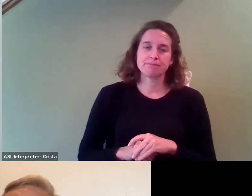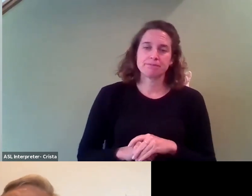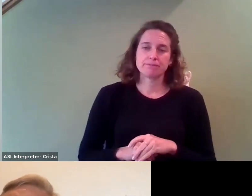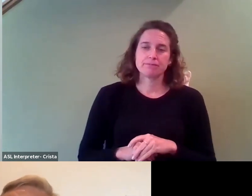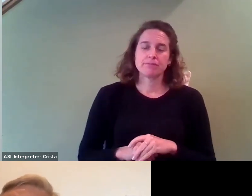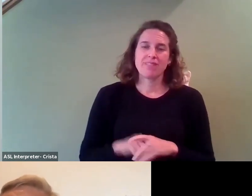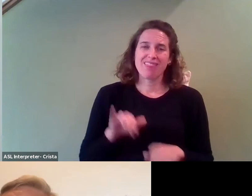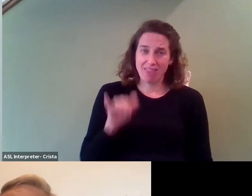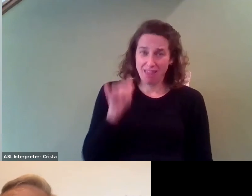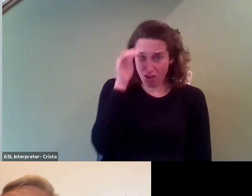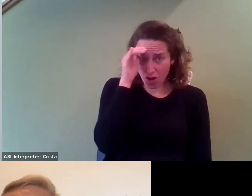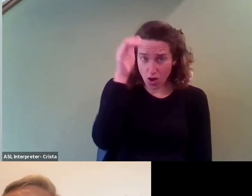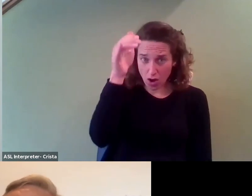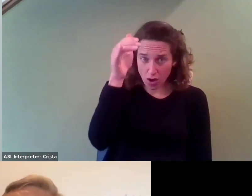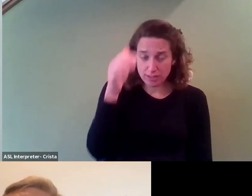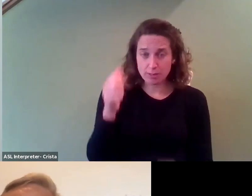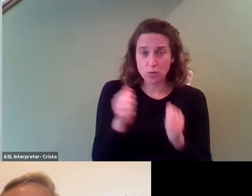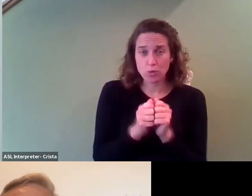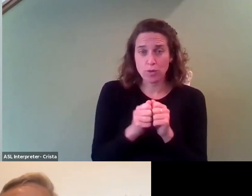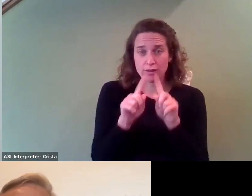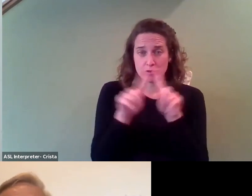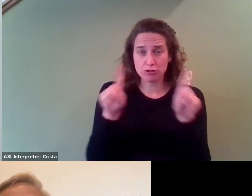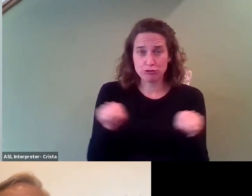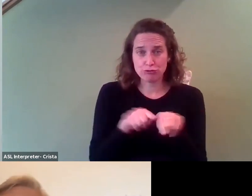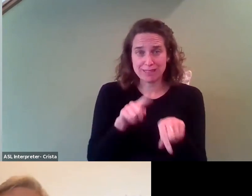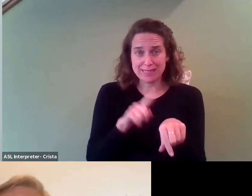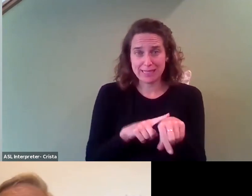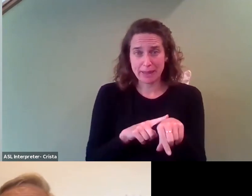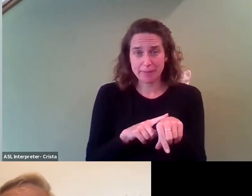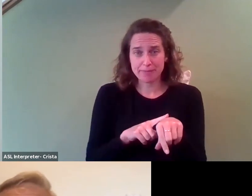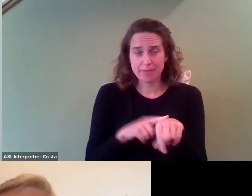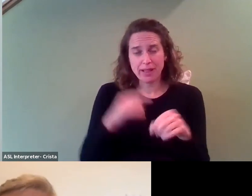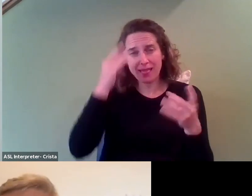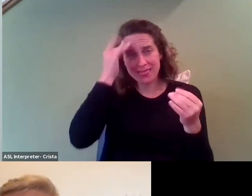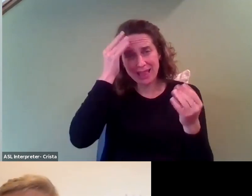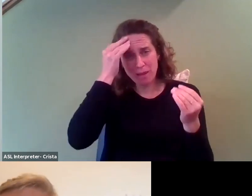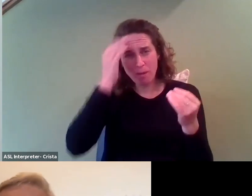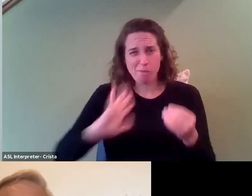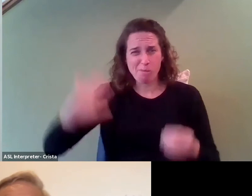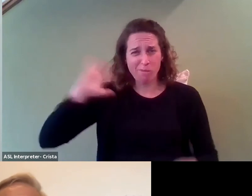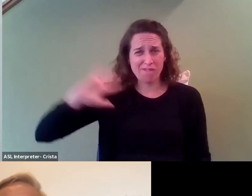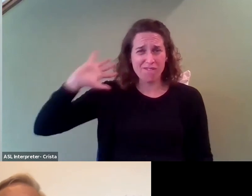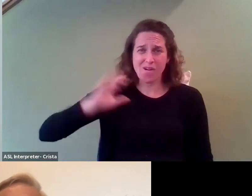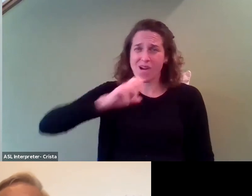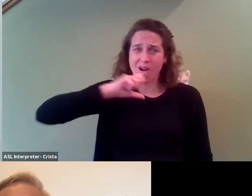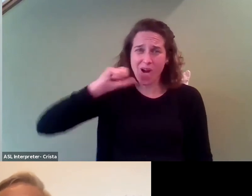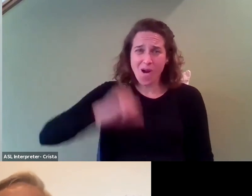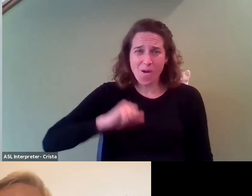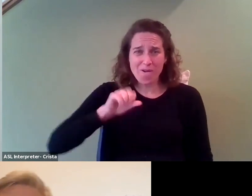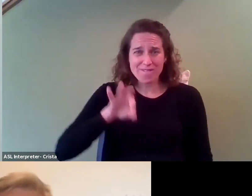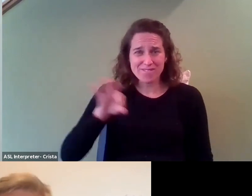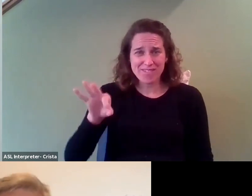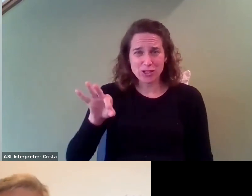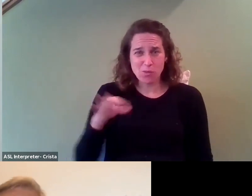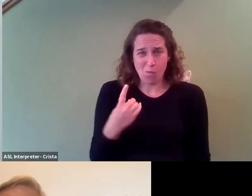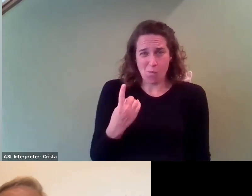really left over, is a vestige of the days when television was the only screen we had. And when most of our use